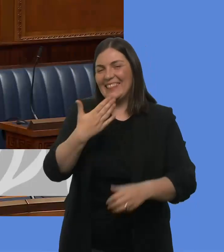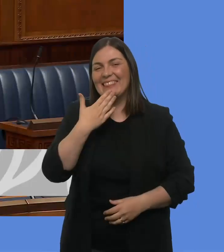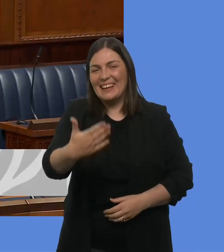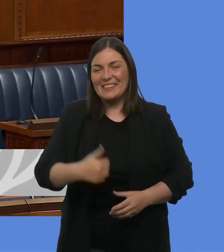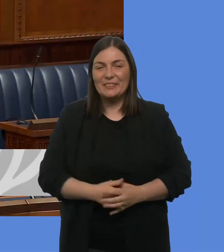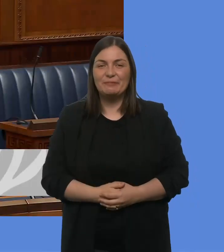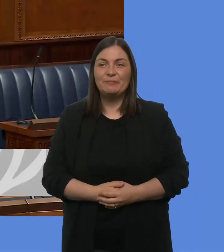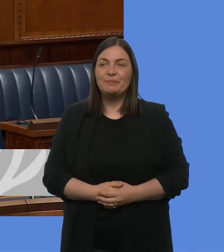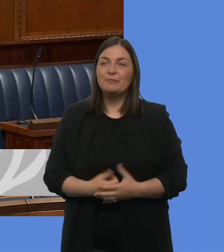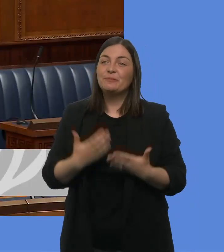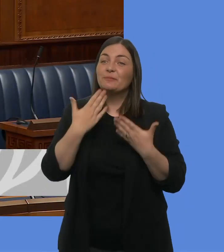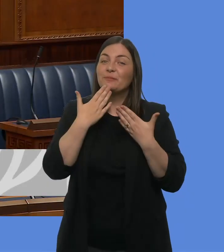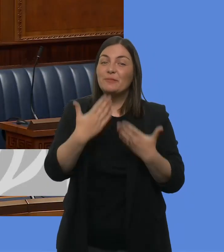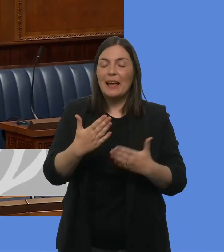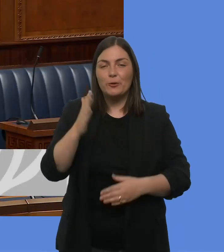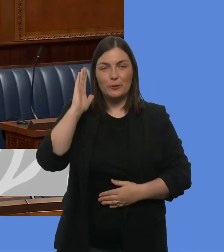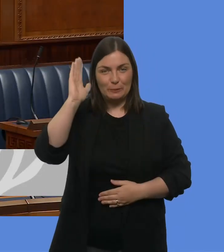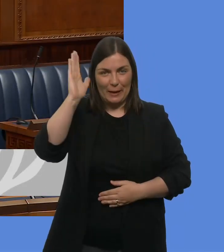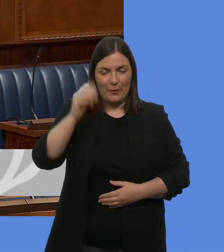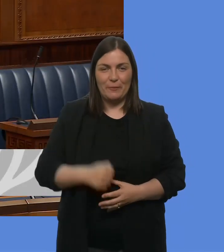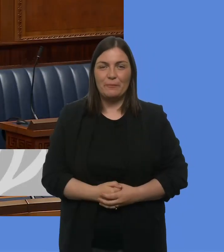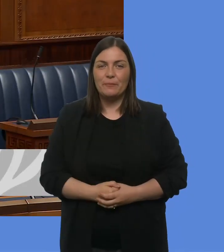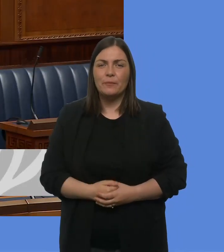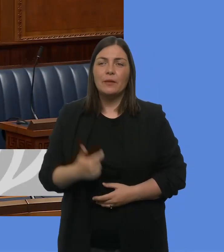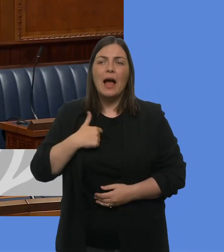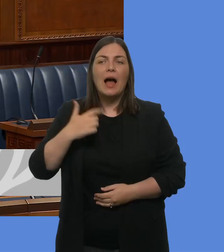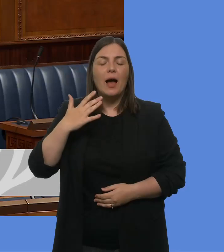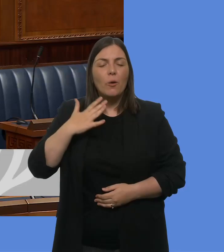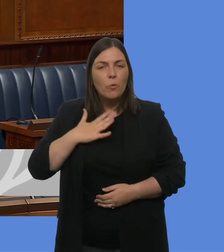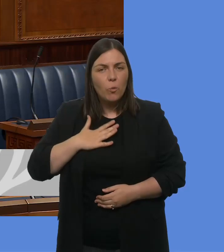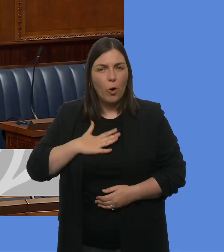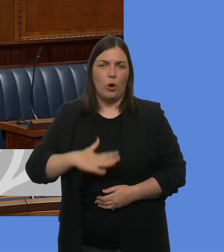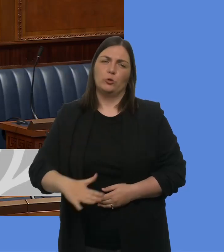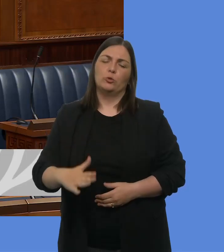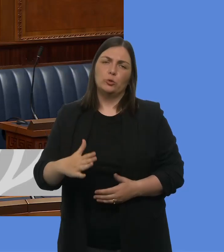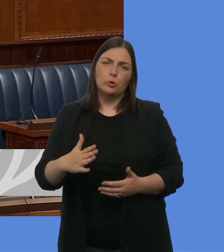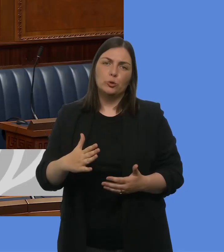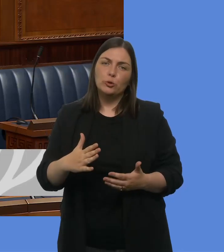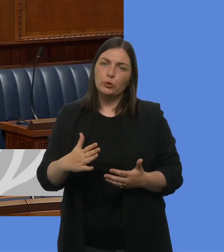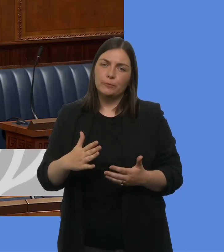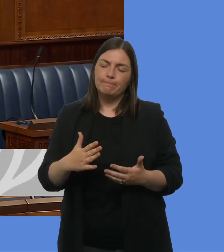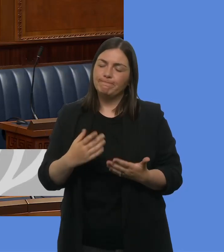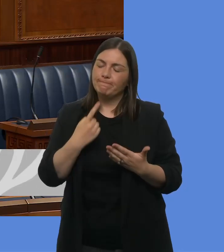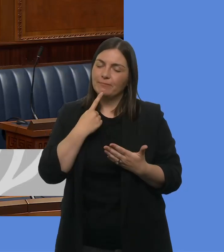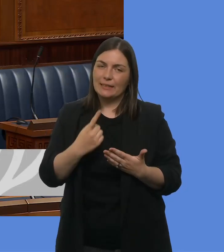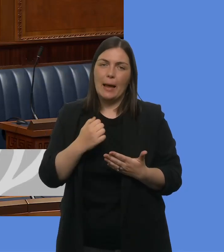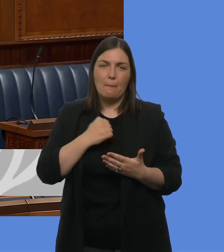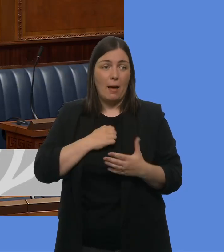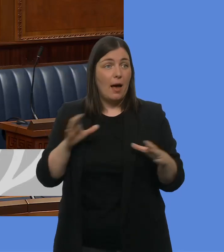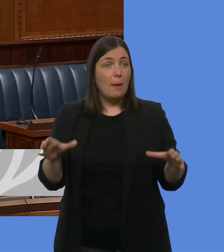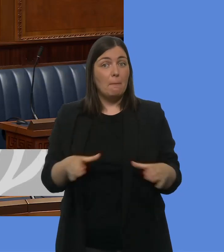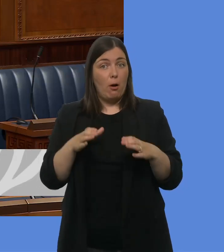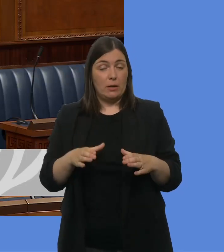very outstart of my remarks, put on record my thanks, my party's thanks, and hopefully